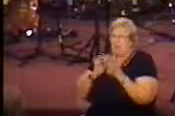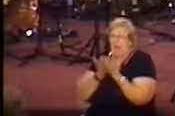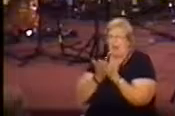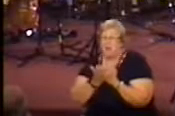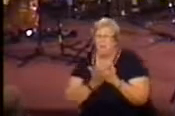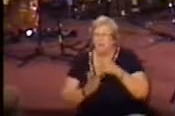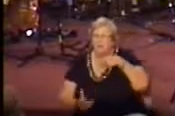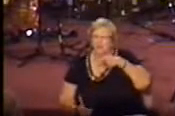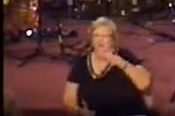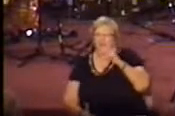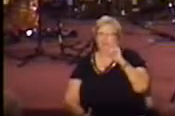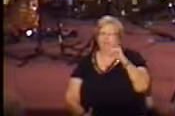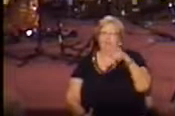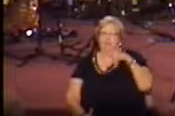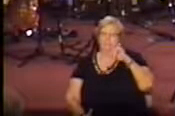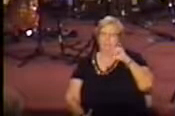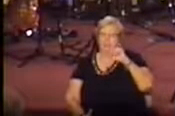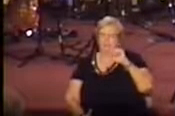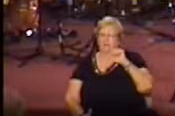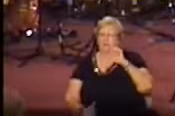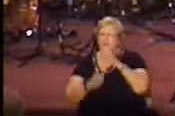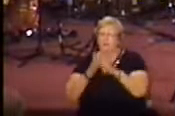chapter 1, we'll start with verse 12.